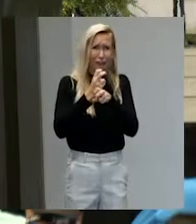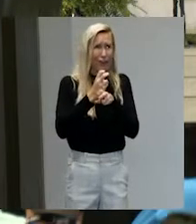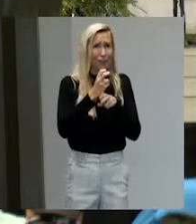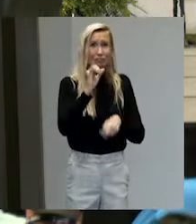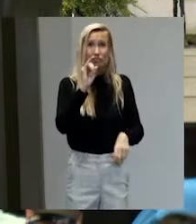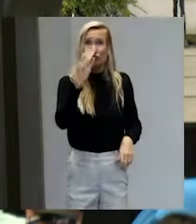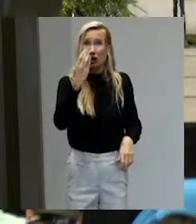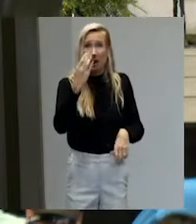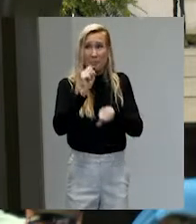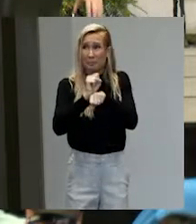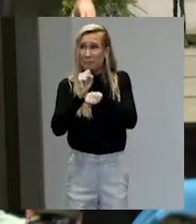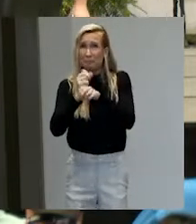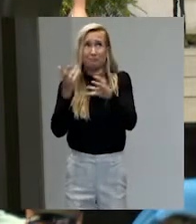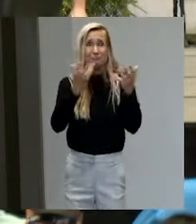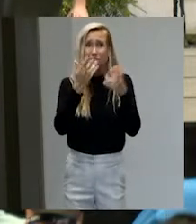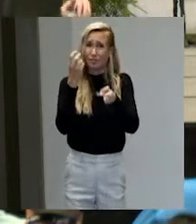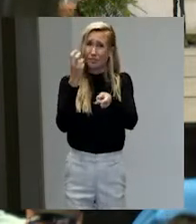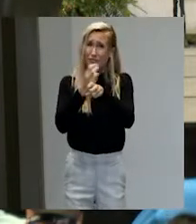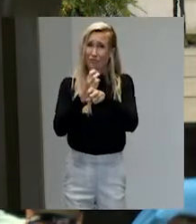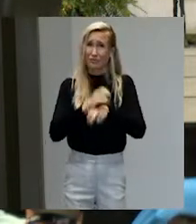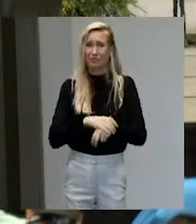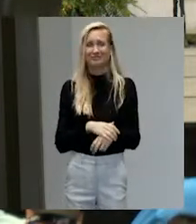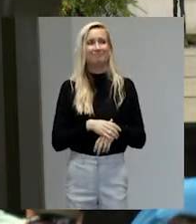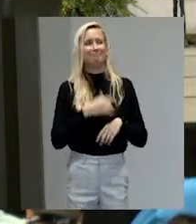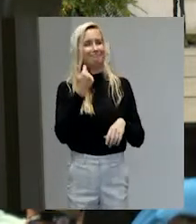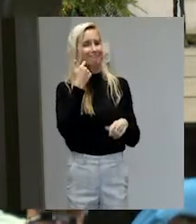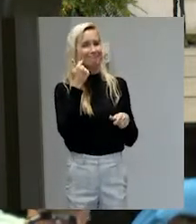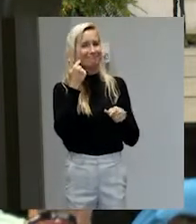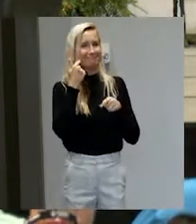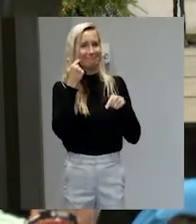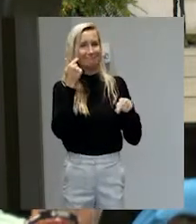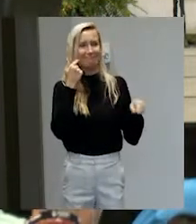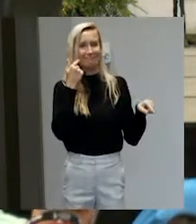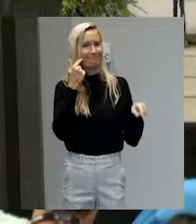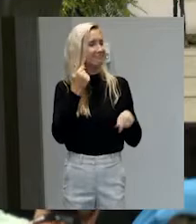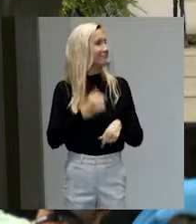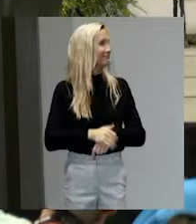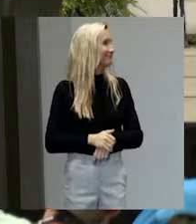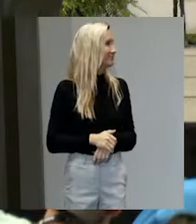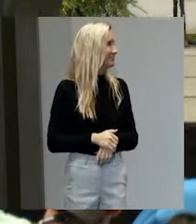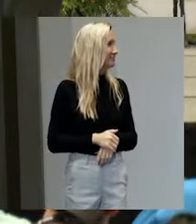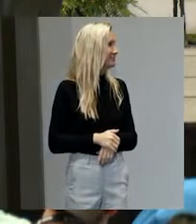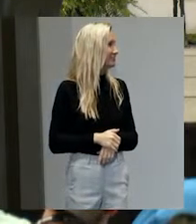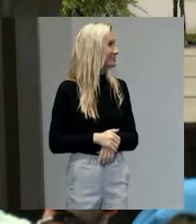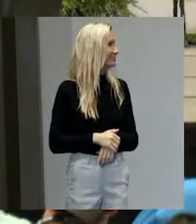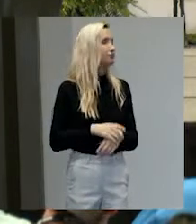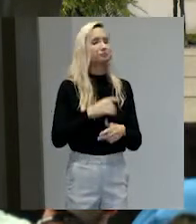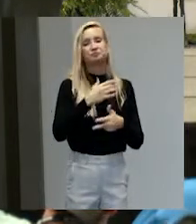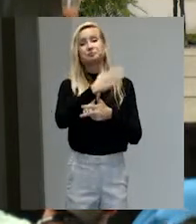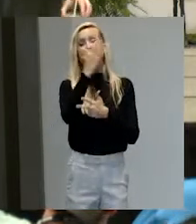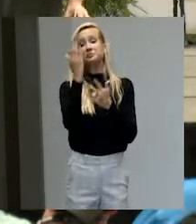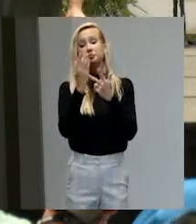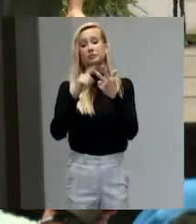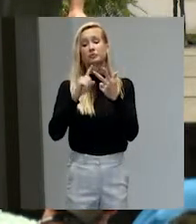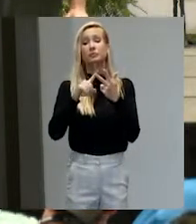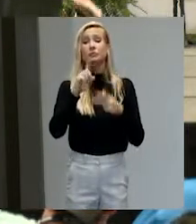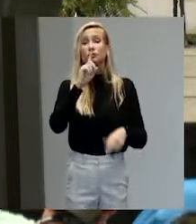Duff, take it away. Will do, Rick. I was actually diagnosed at 2, so I've sort